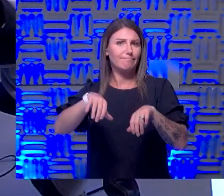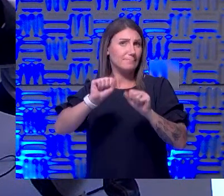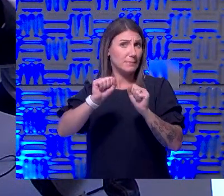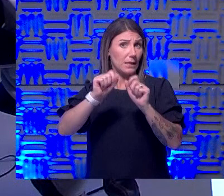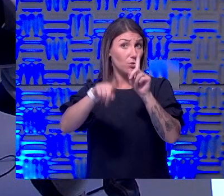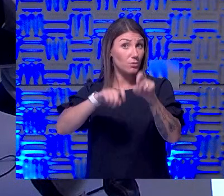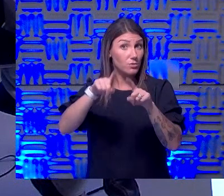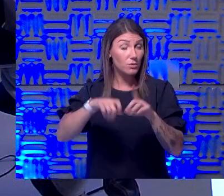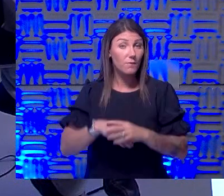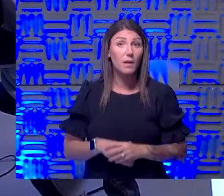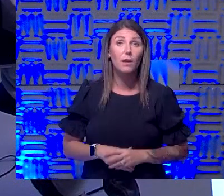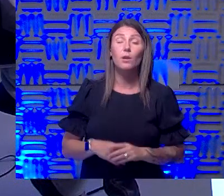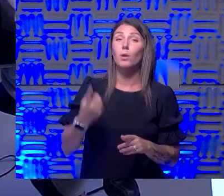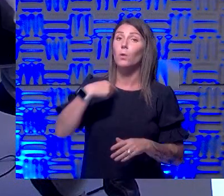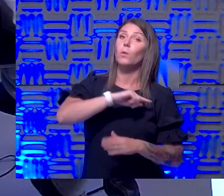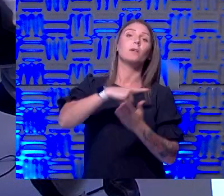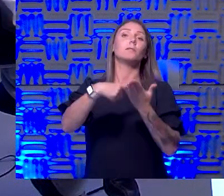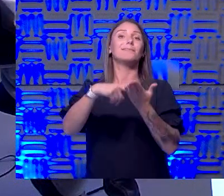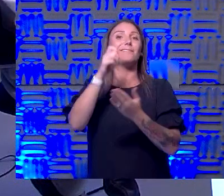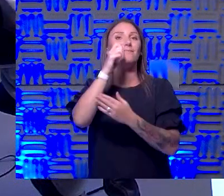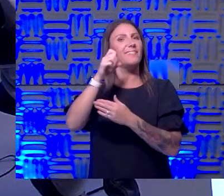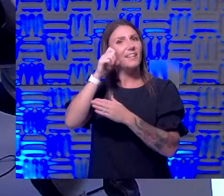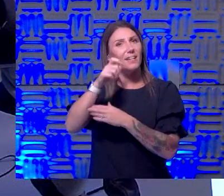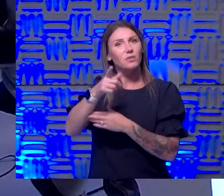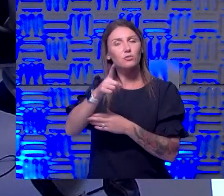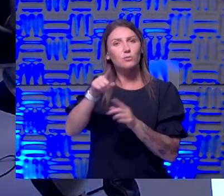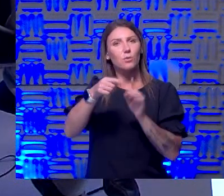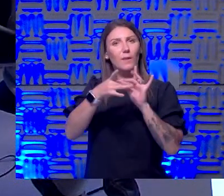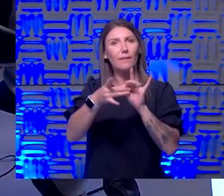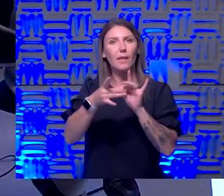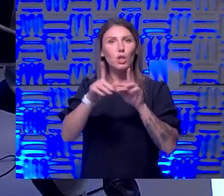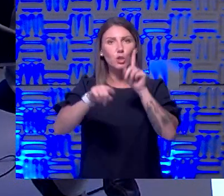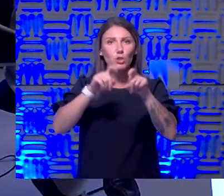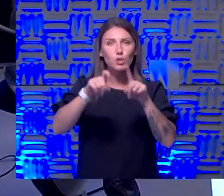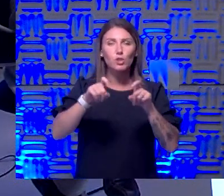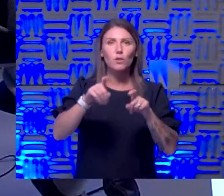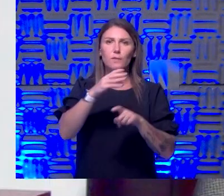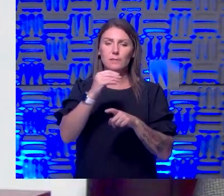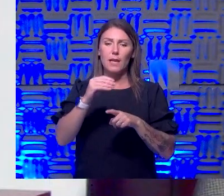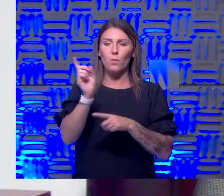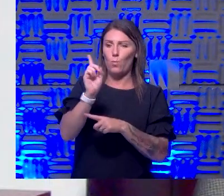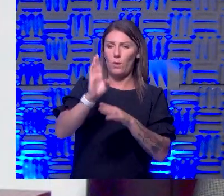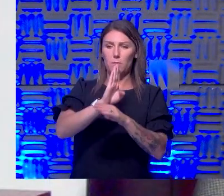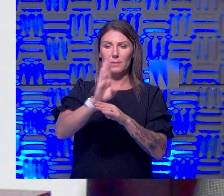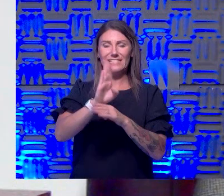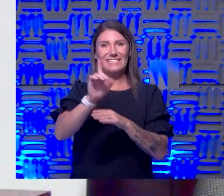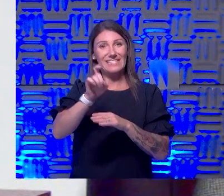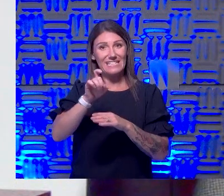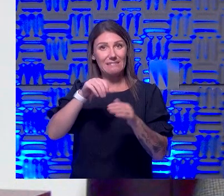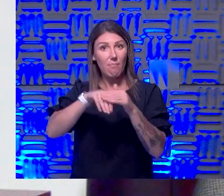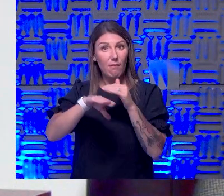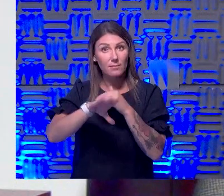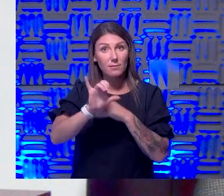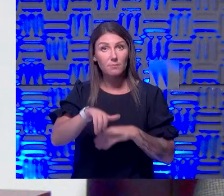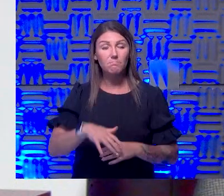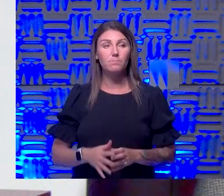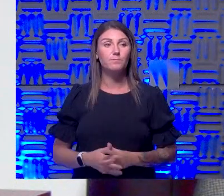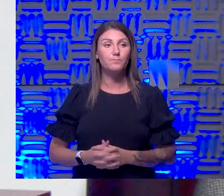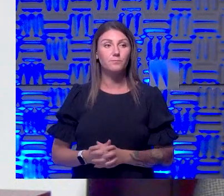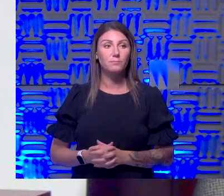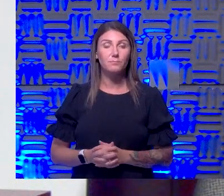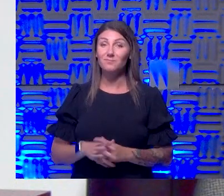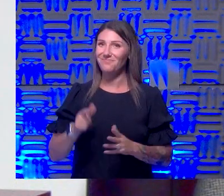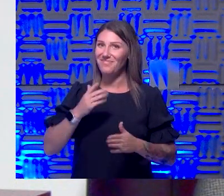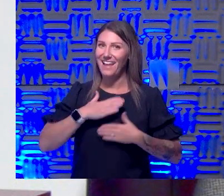Tracey, we talked about that yesterday. You were telling me about the survey. Can you get us up to speed on that and where businesses need to go to access that? Oh, I'm